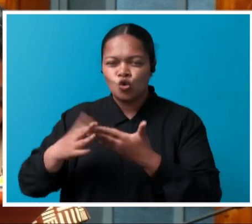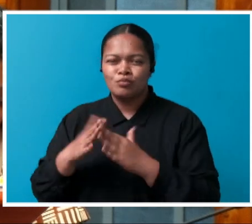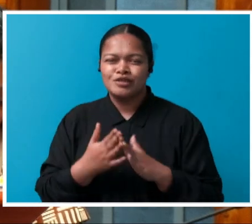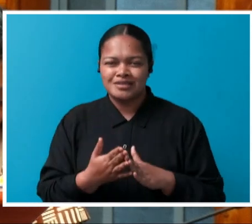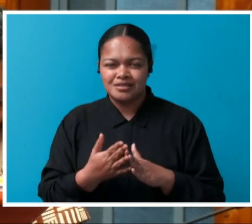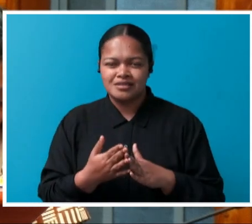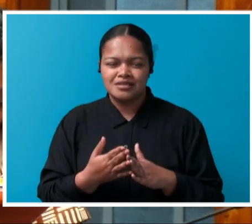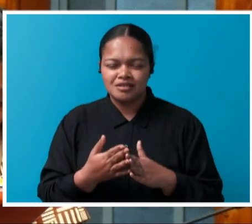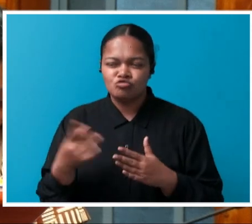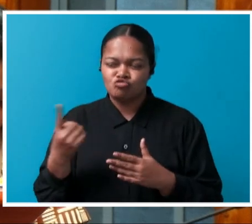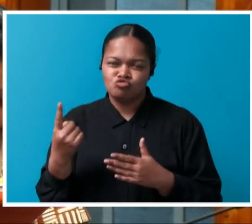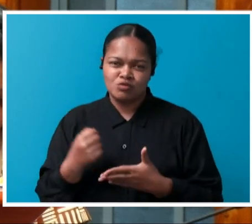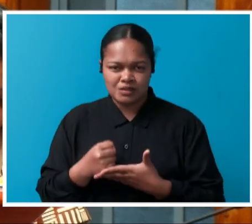far.